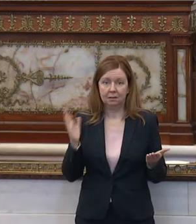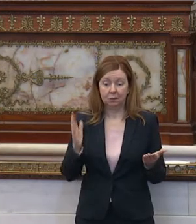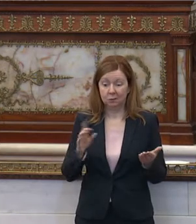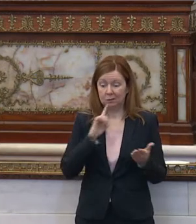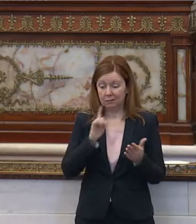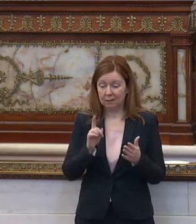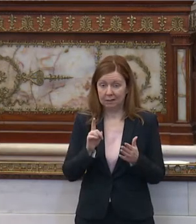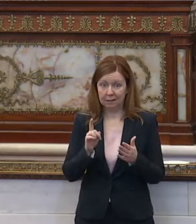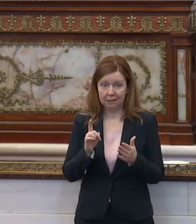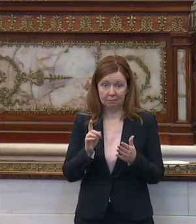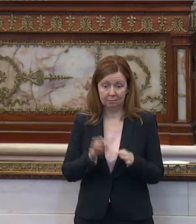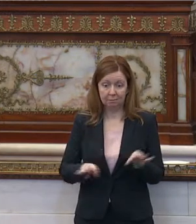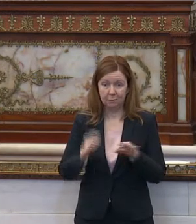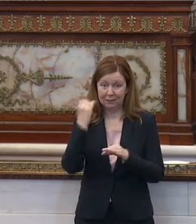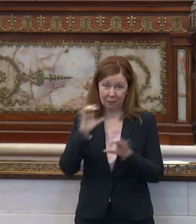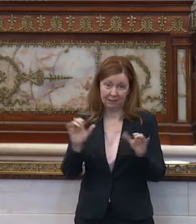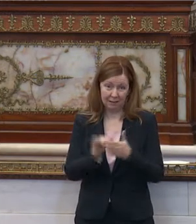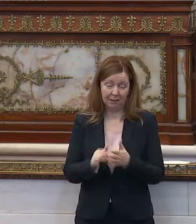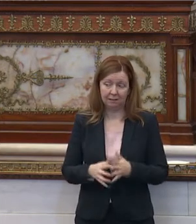mattered had we done so.